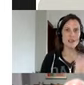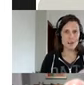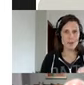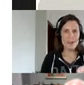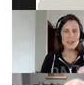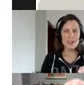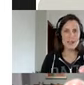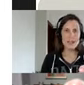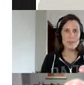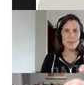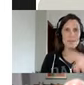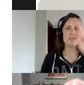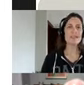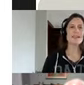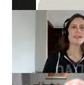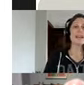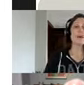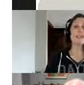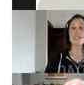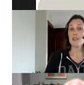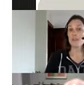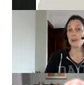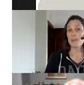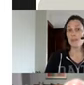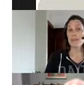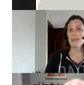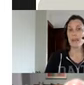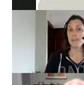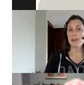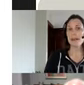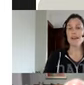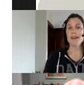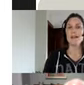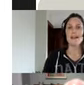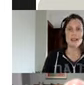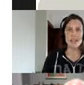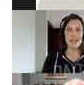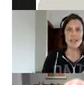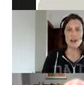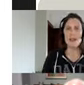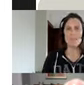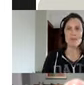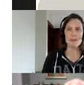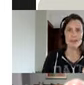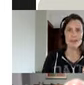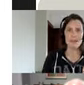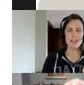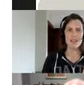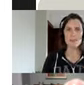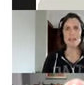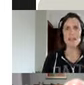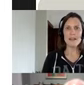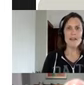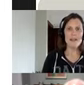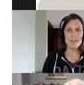distortion. Greenland's a great example. Now I need to solve a problem with this map. It's on a map. It's